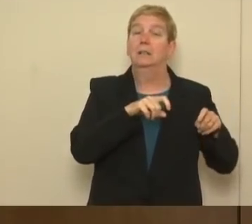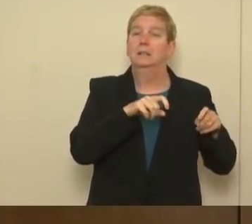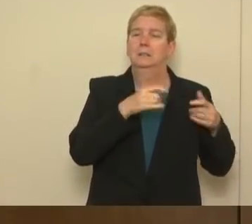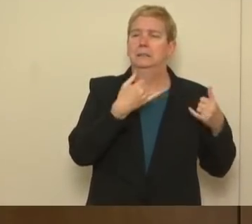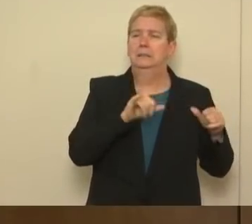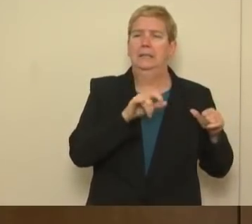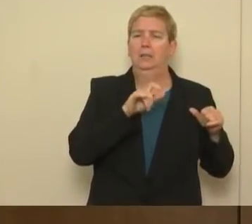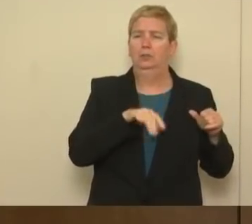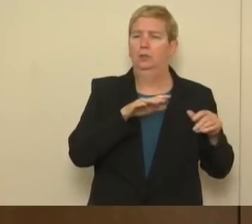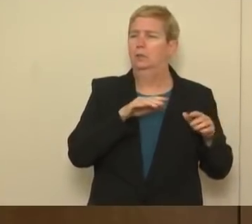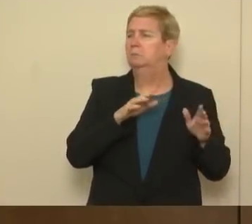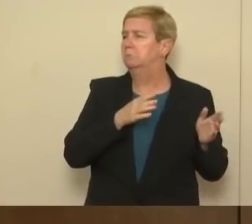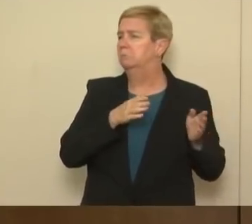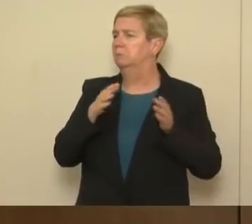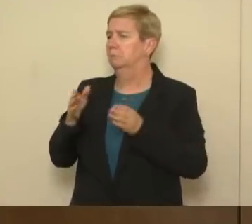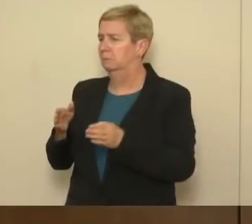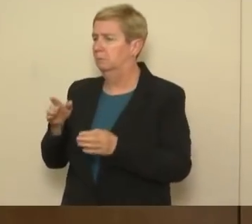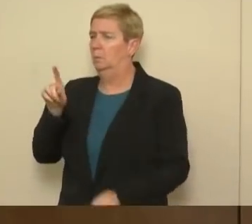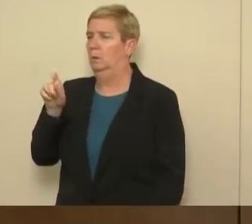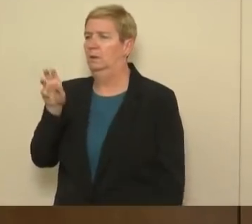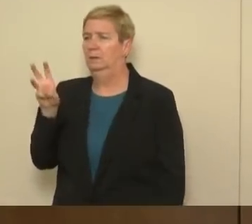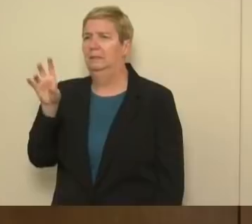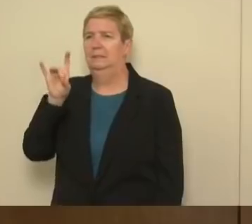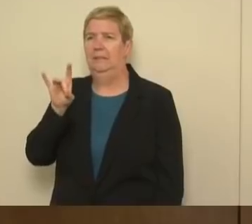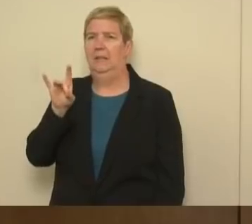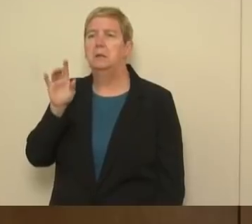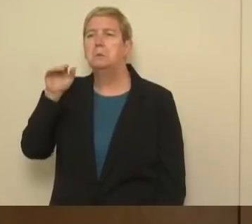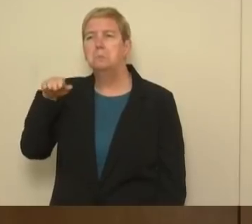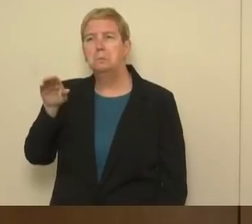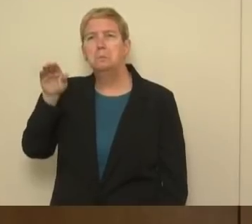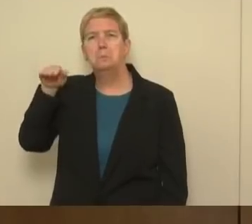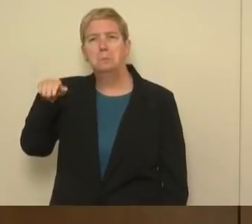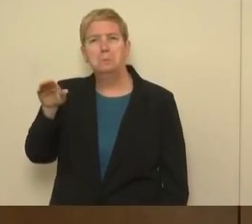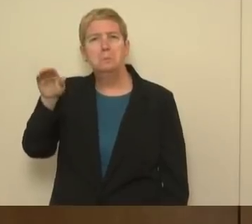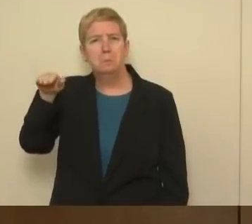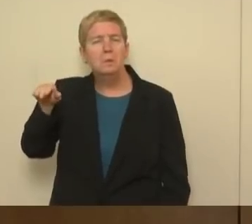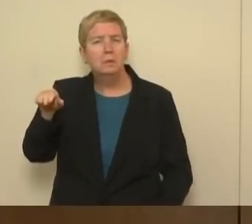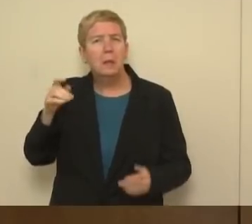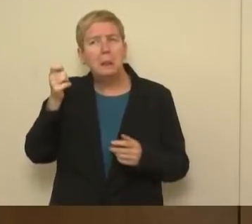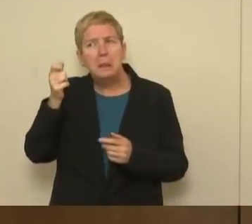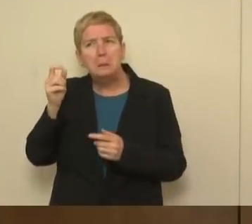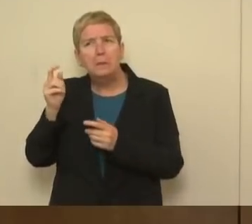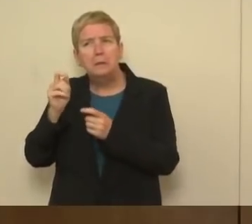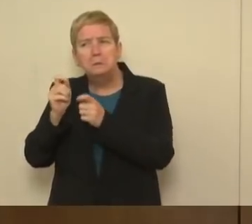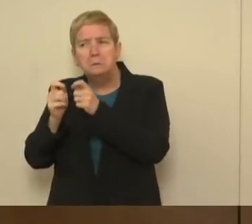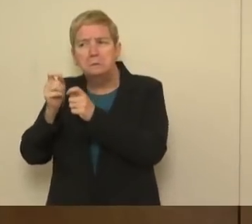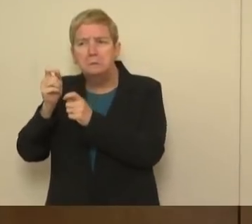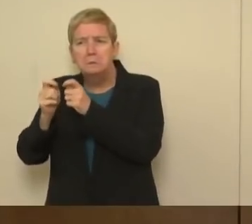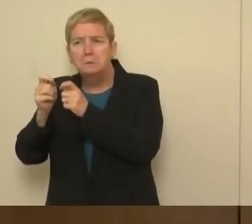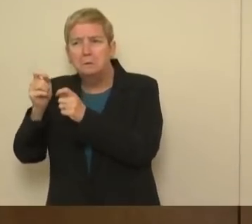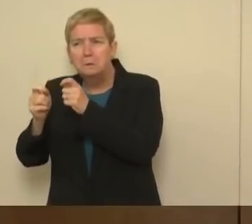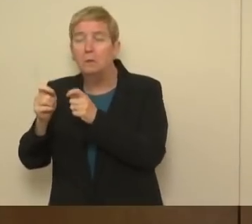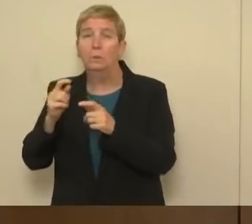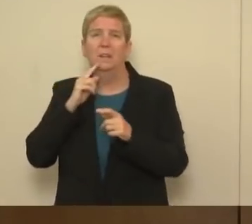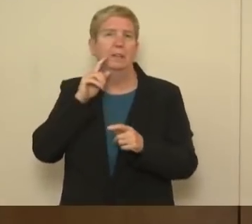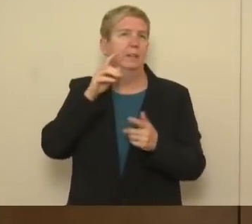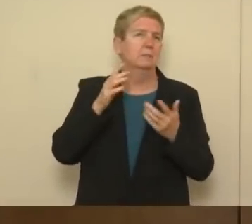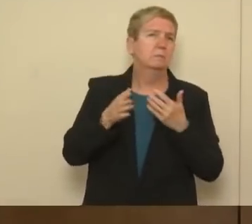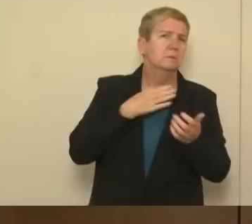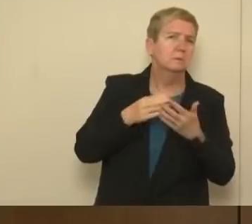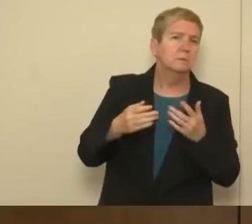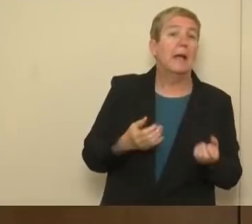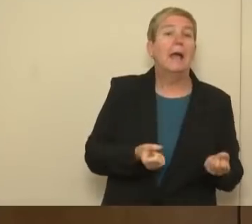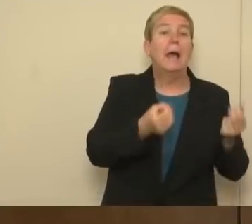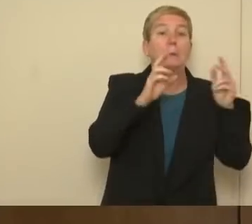100,000 shift that. If we can't stay at 168, irrespective of how many people we test, if